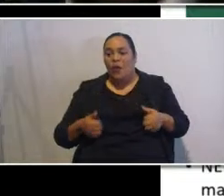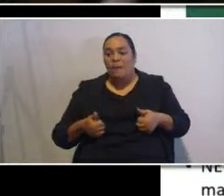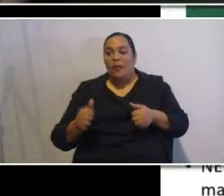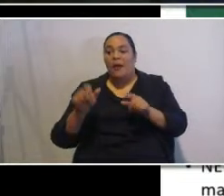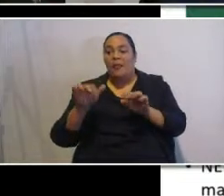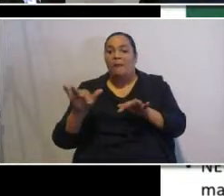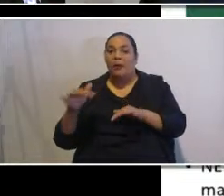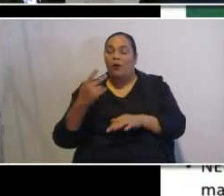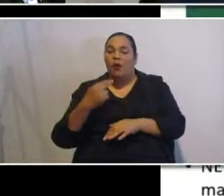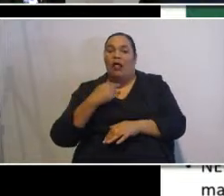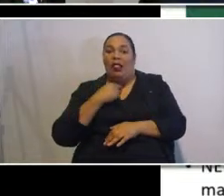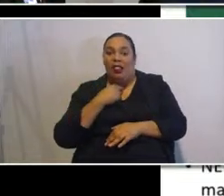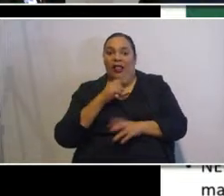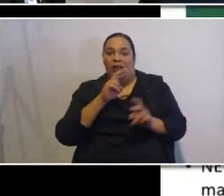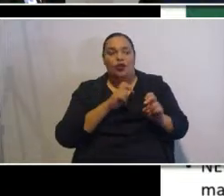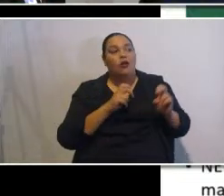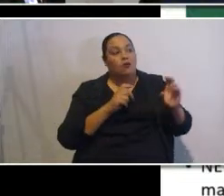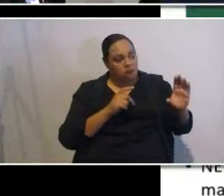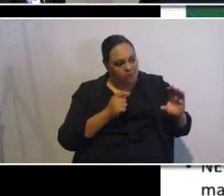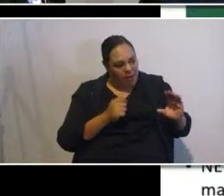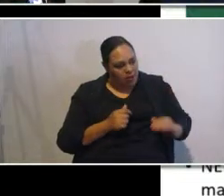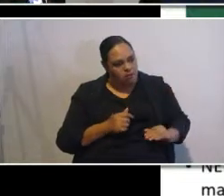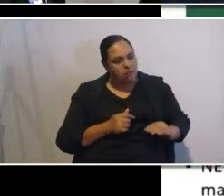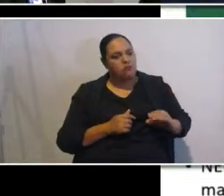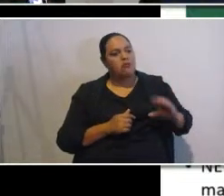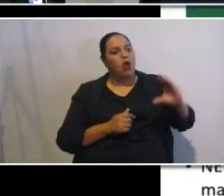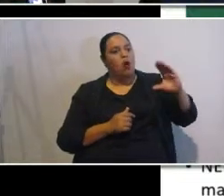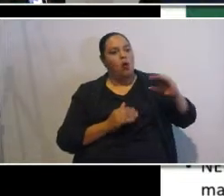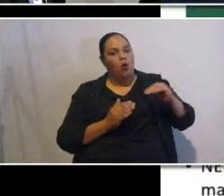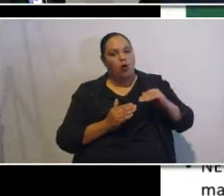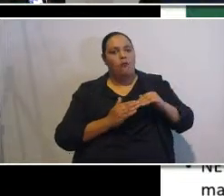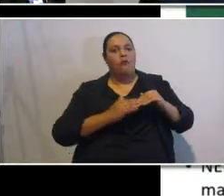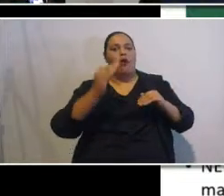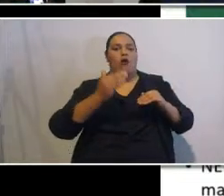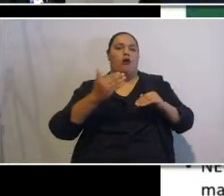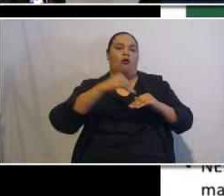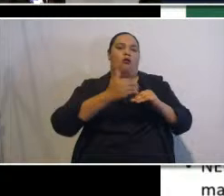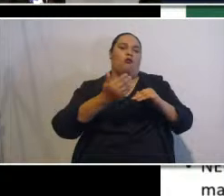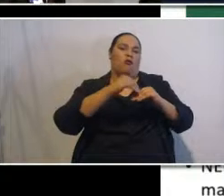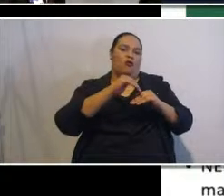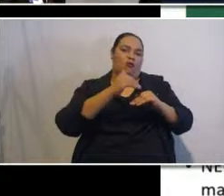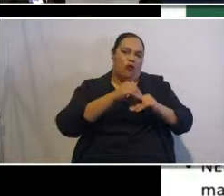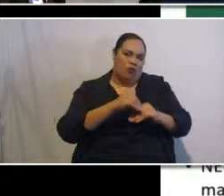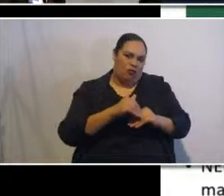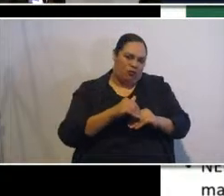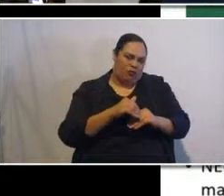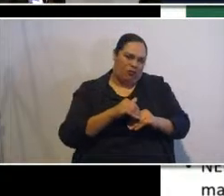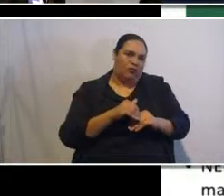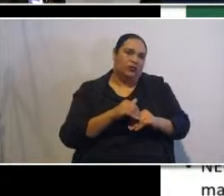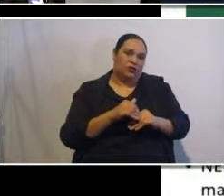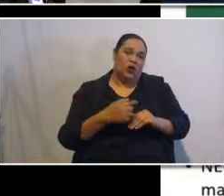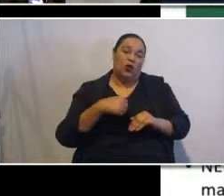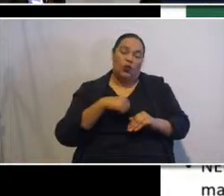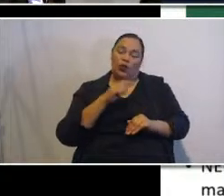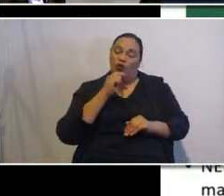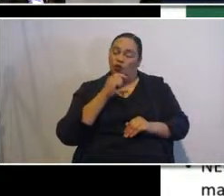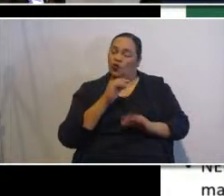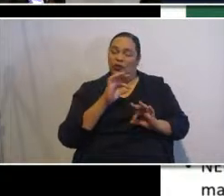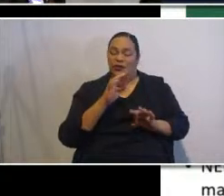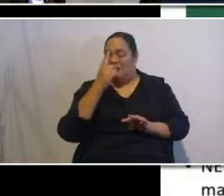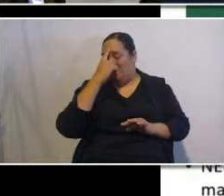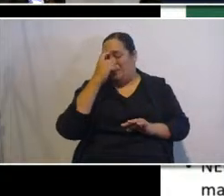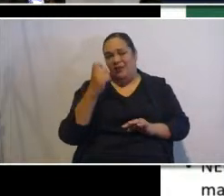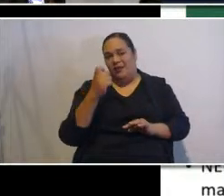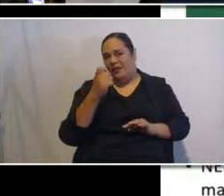are stuck with Eskom to ask them for more money and more money. So we really don't believe